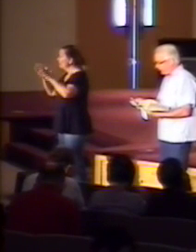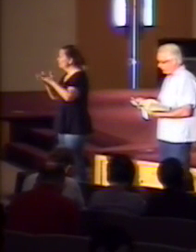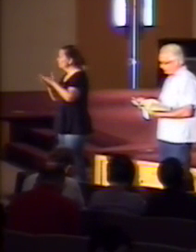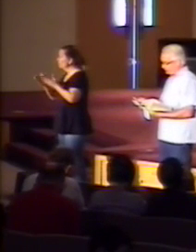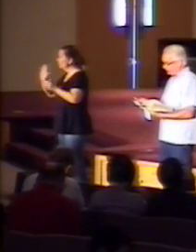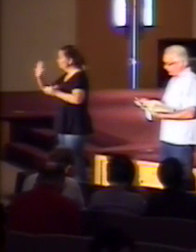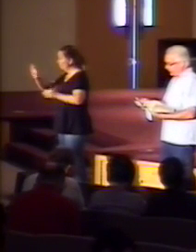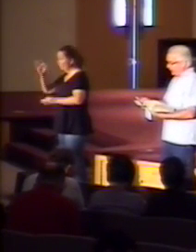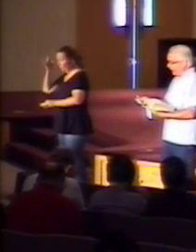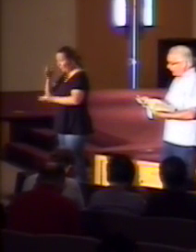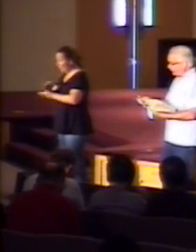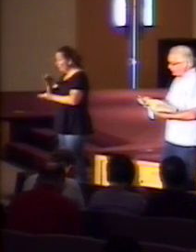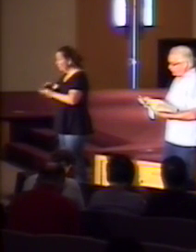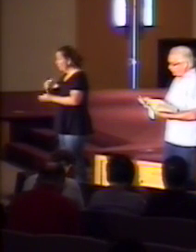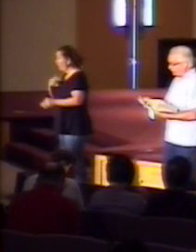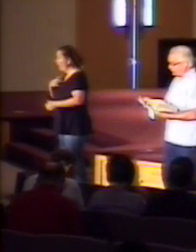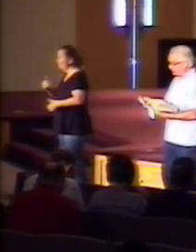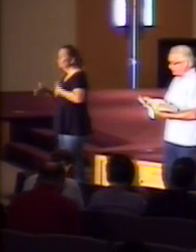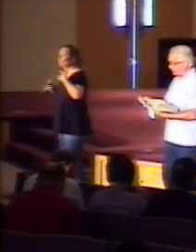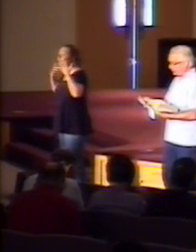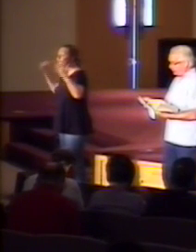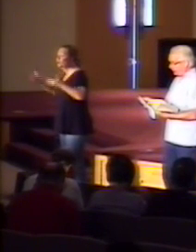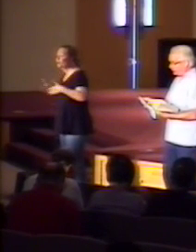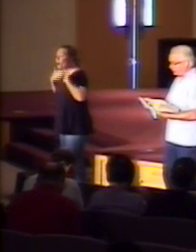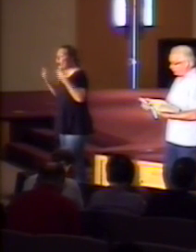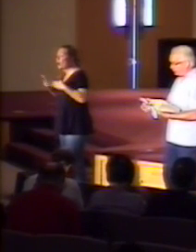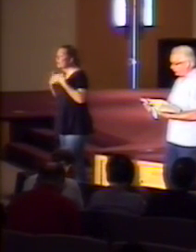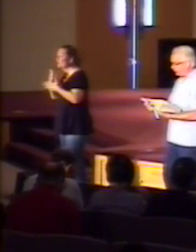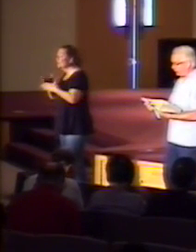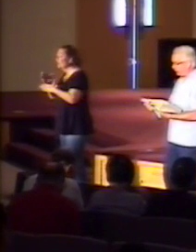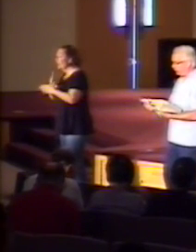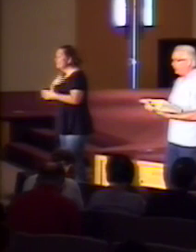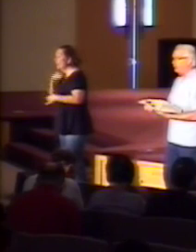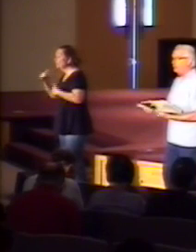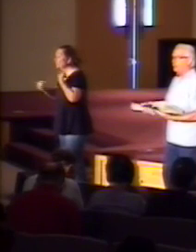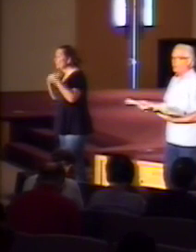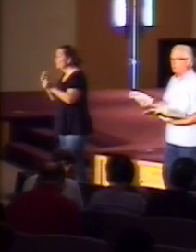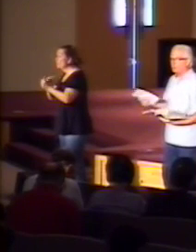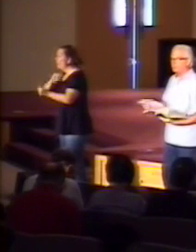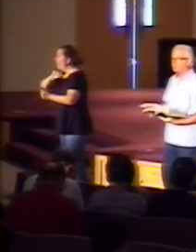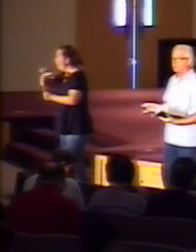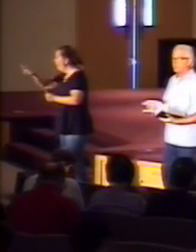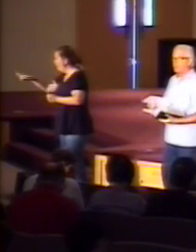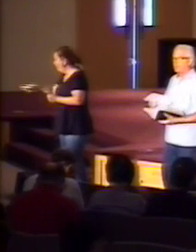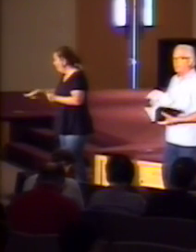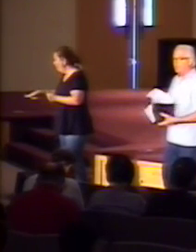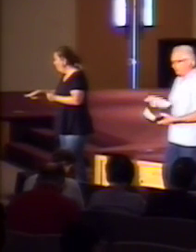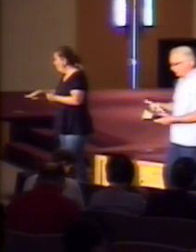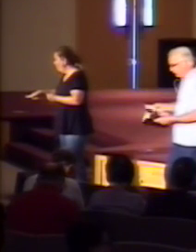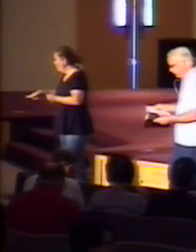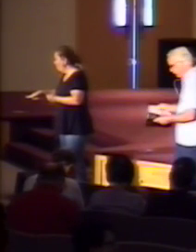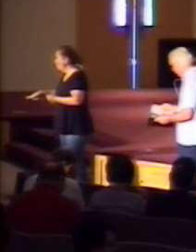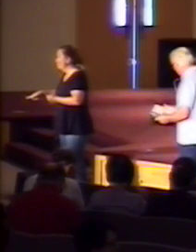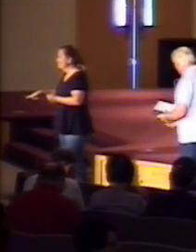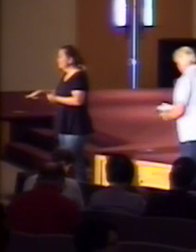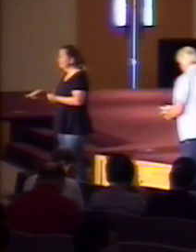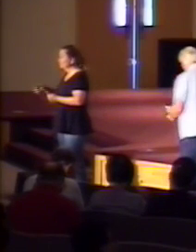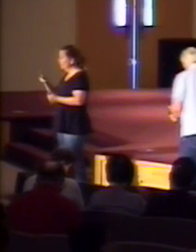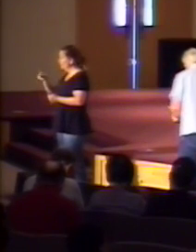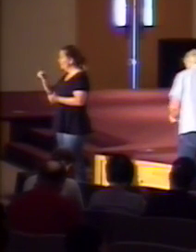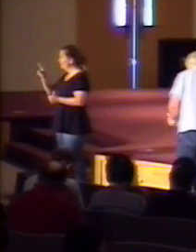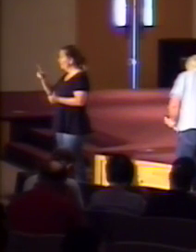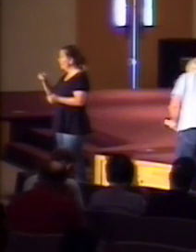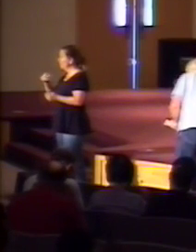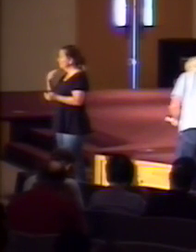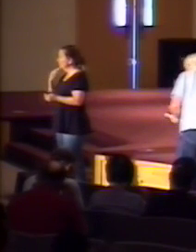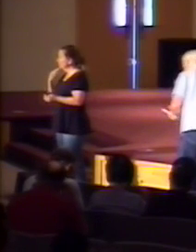your faith, I rejoice and share my joy with you all. Now, when Paul talks about